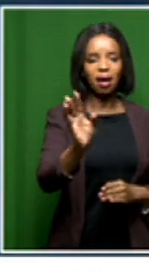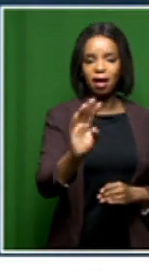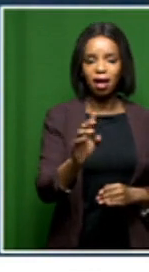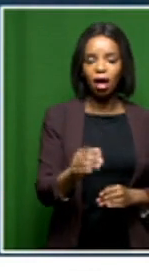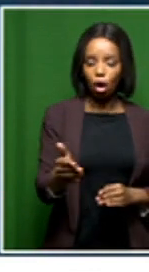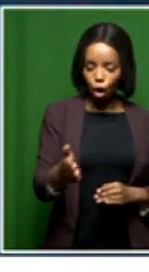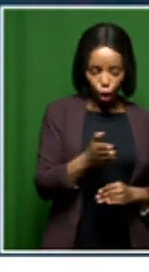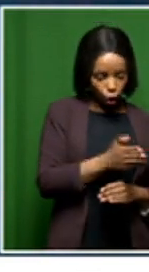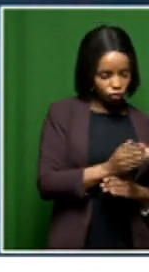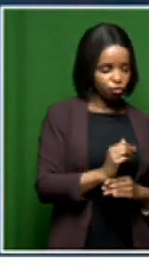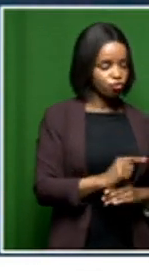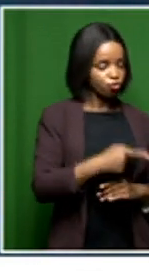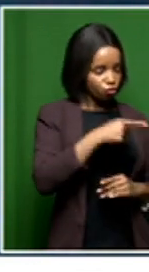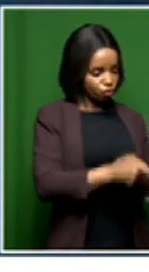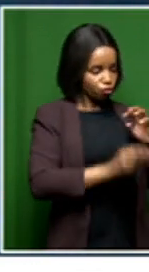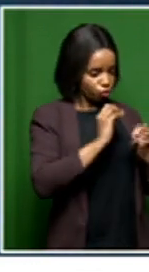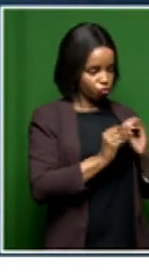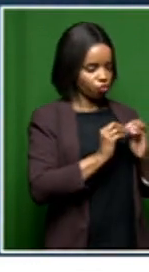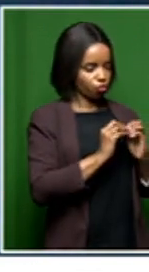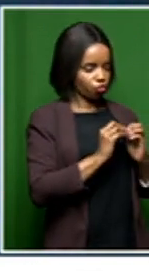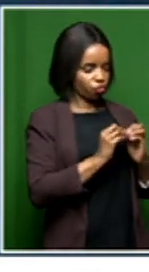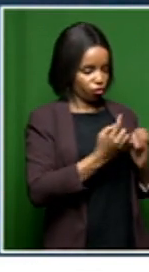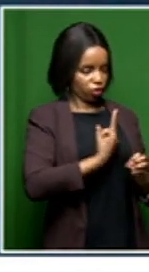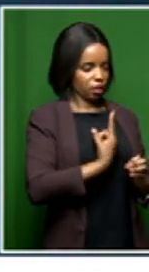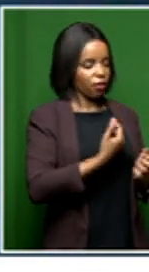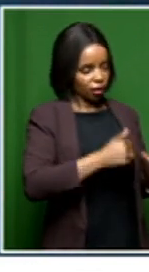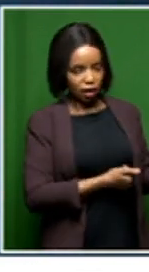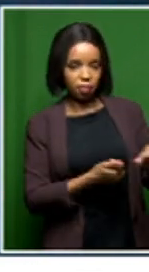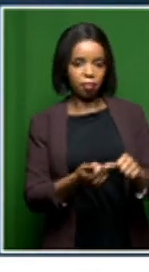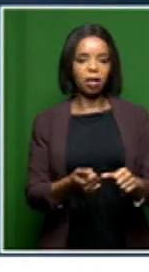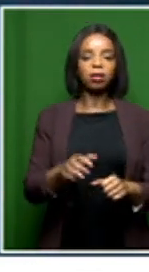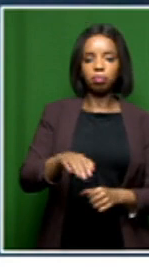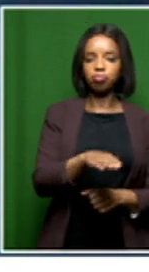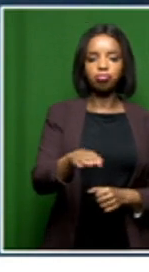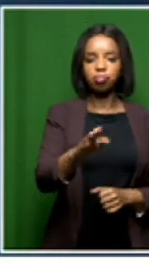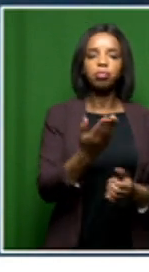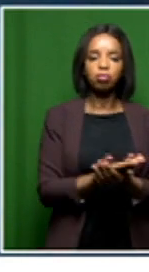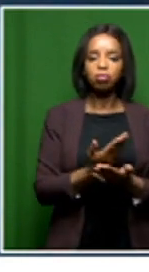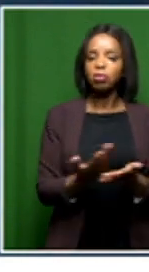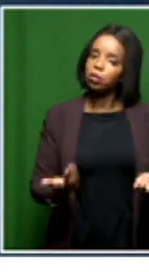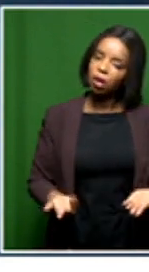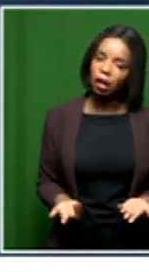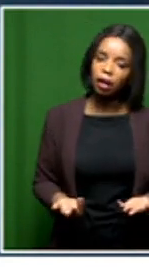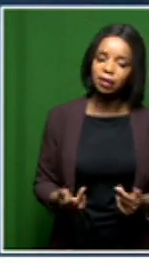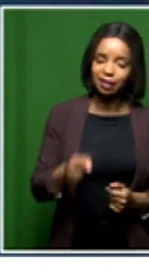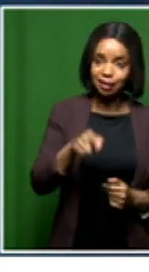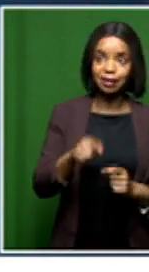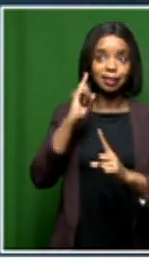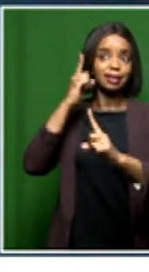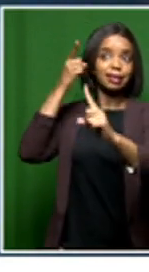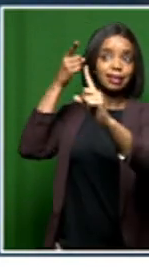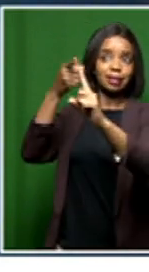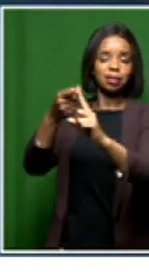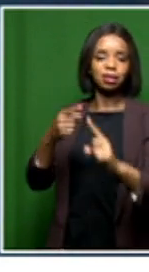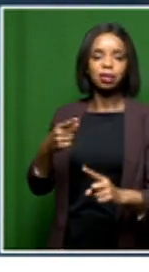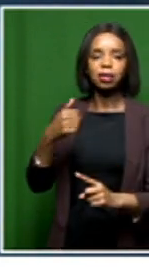into our roads and they become better road users. That is what we want to do. I think some would really try. Okay. I don't think we should